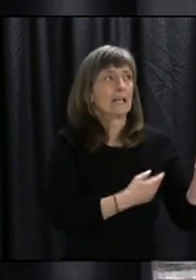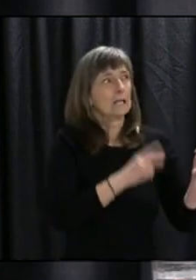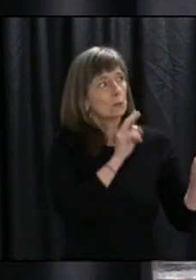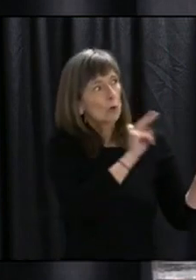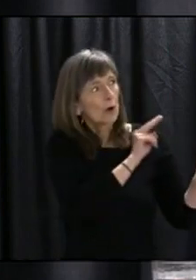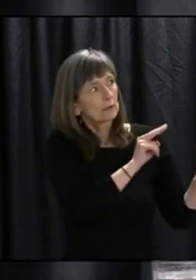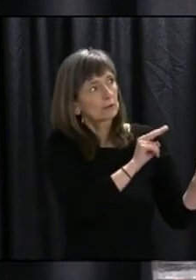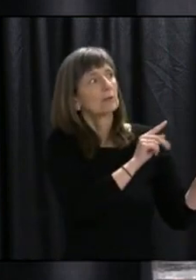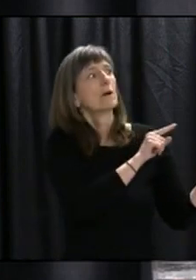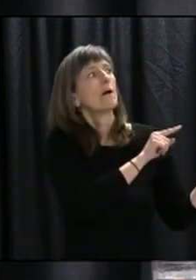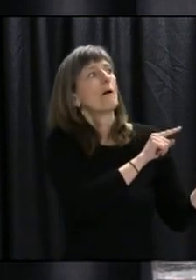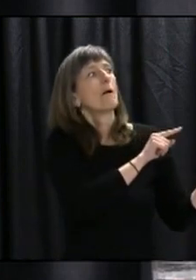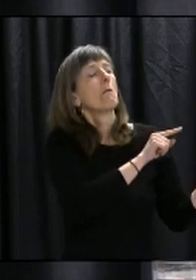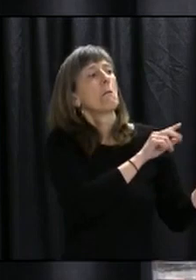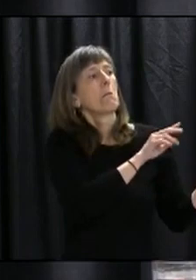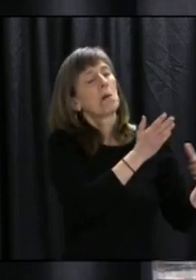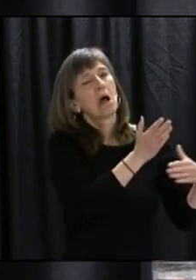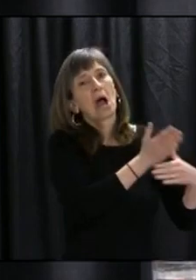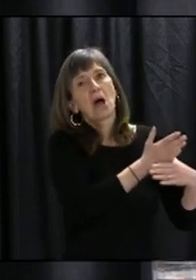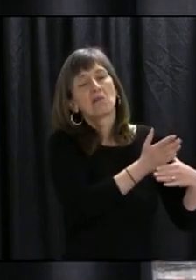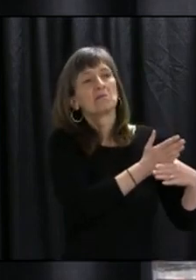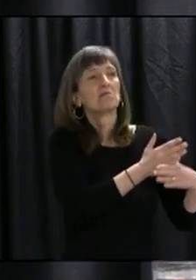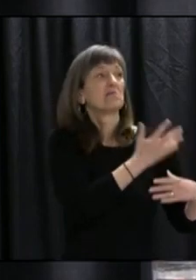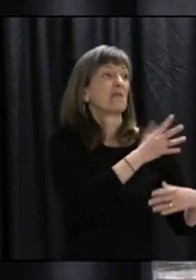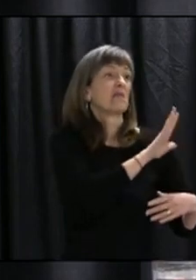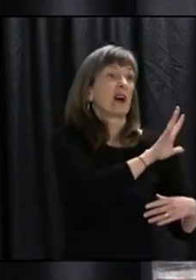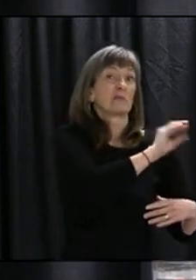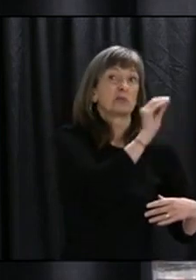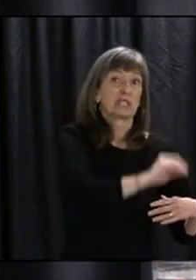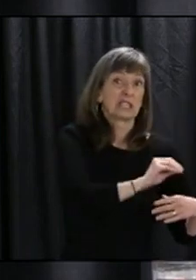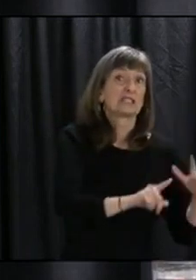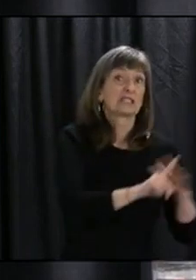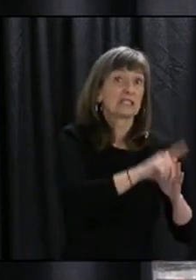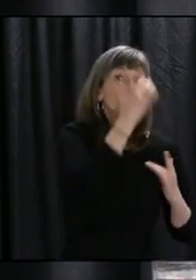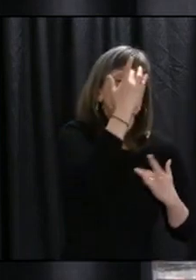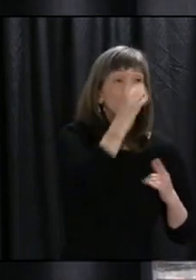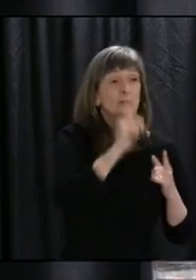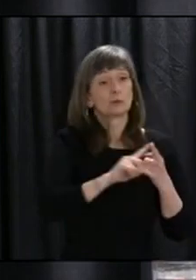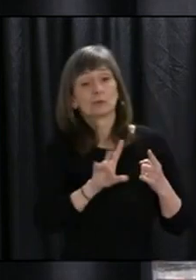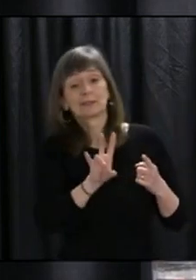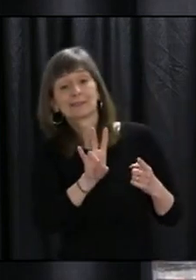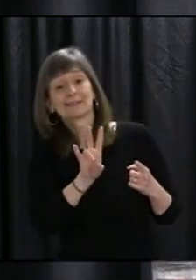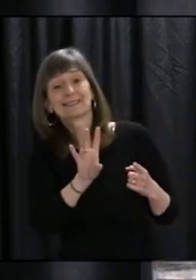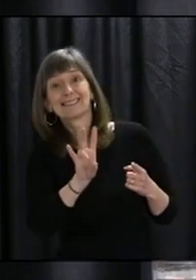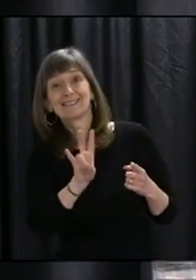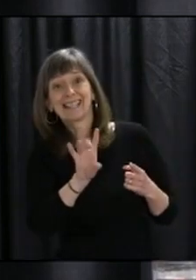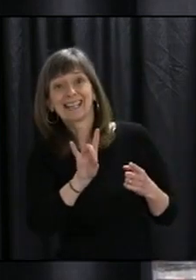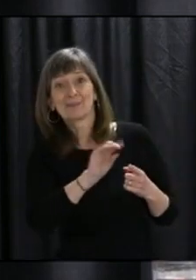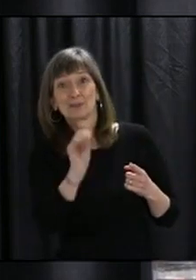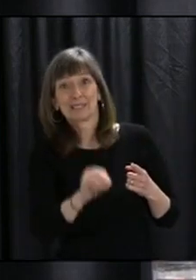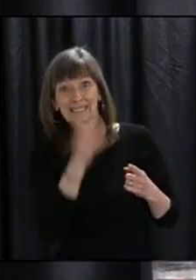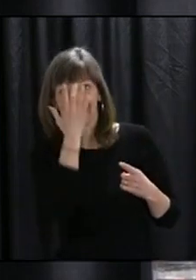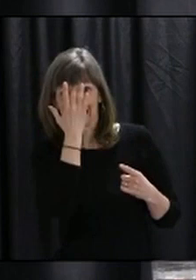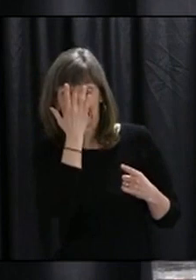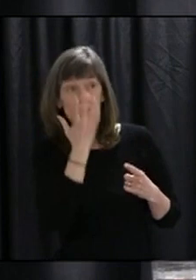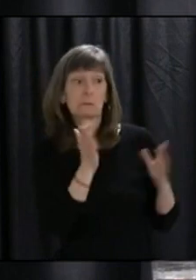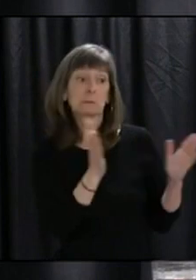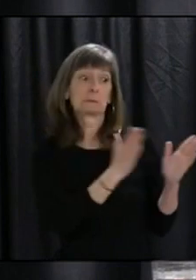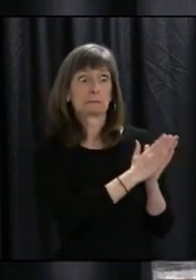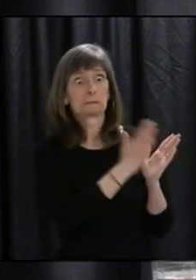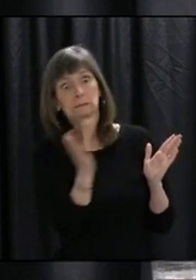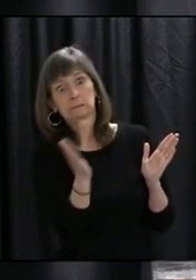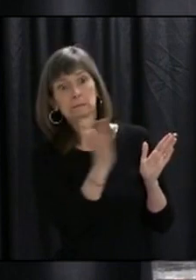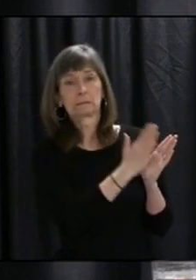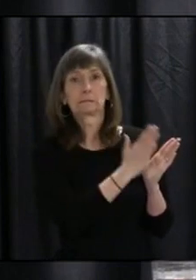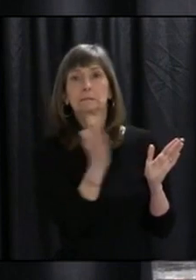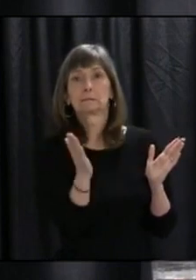those numbers can vary anywhere from 5% to 78%. So at the moment,